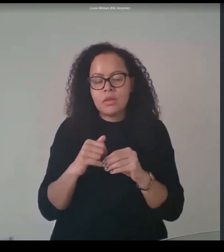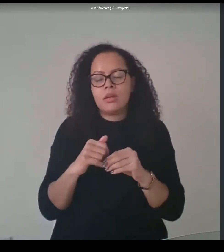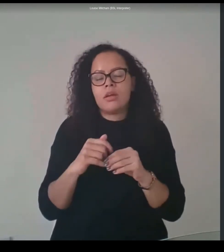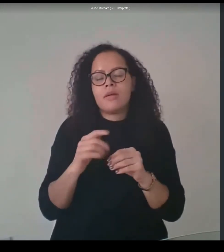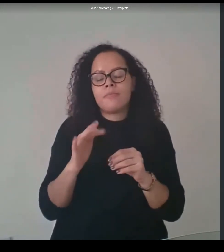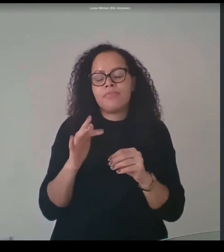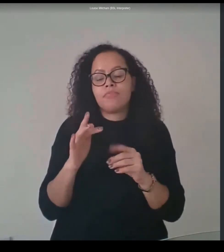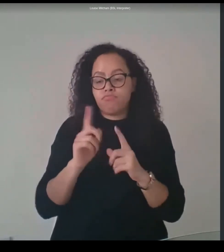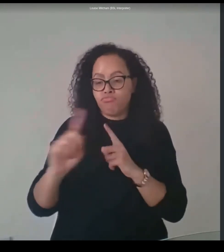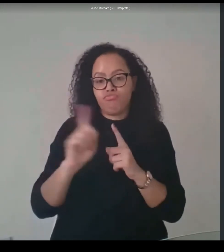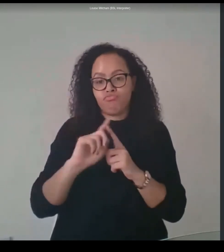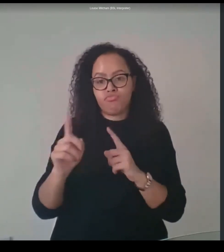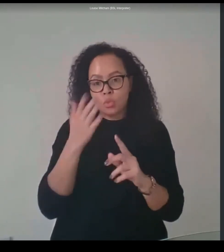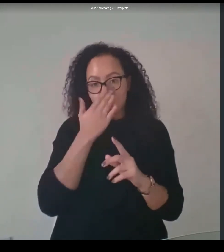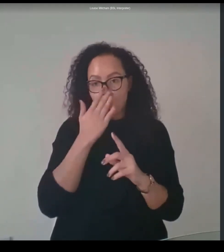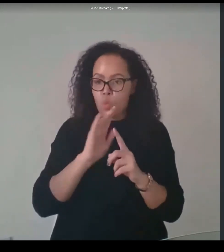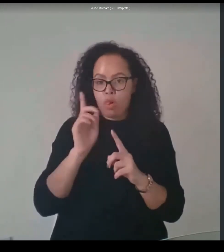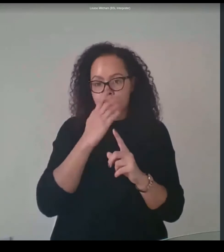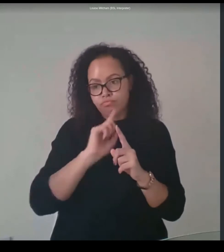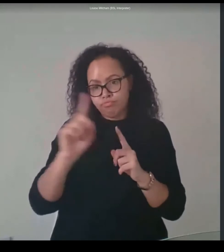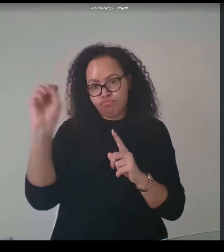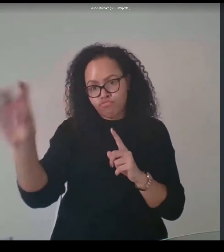what tend to happen during that time is that